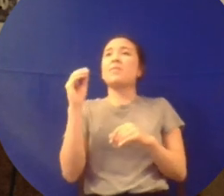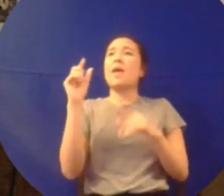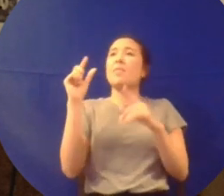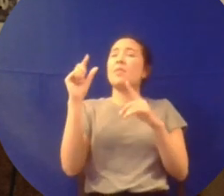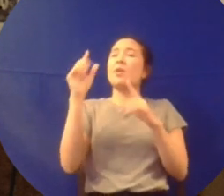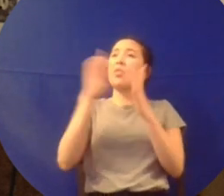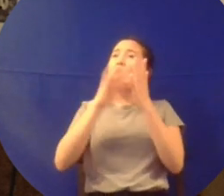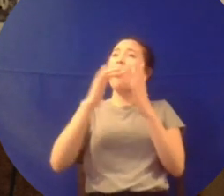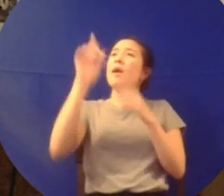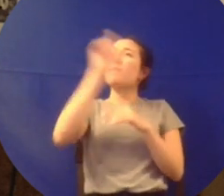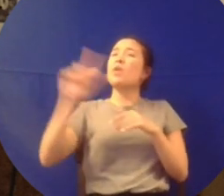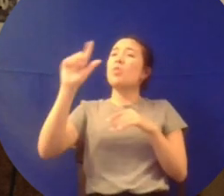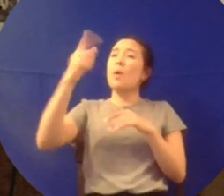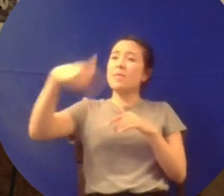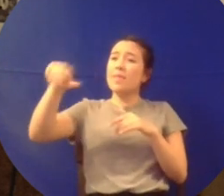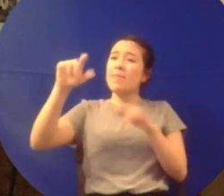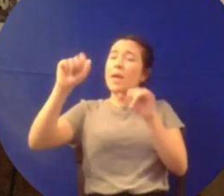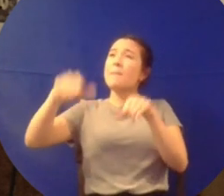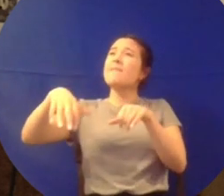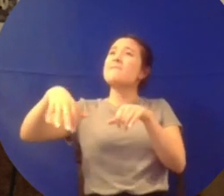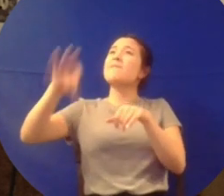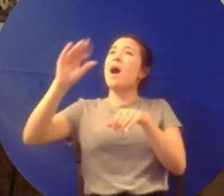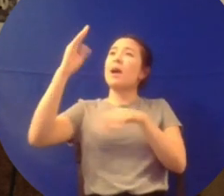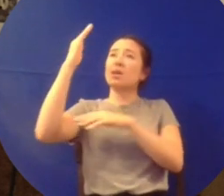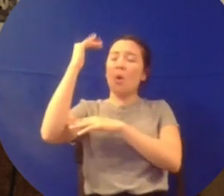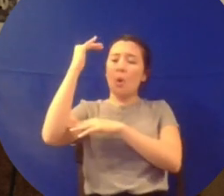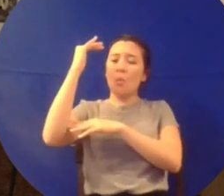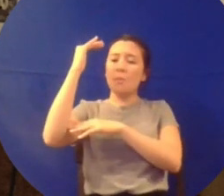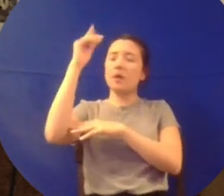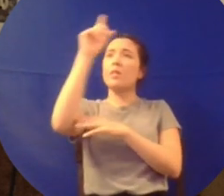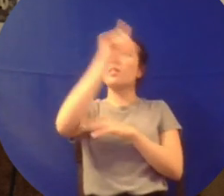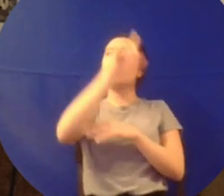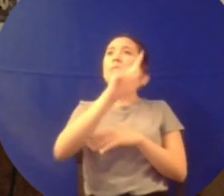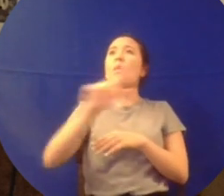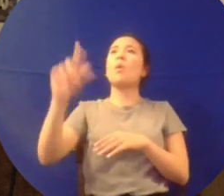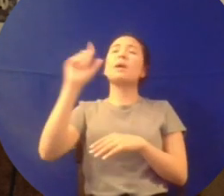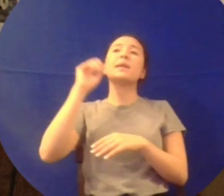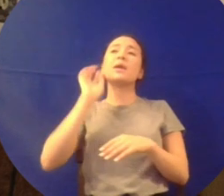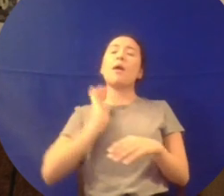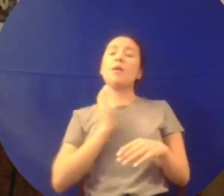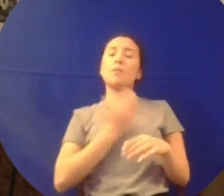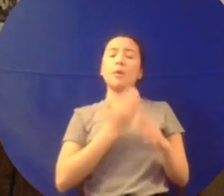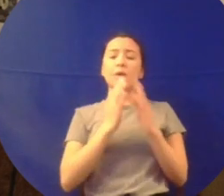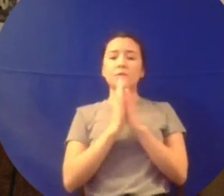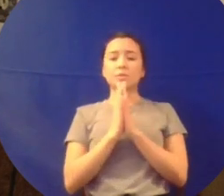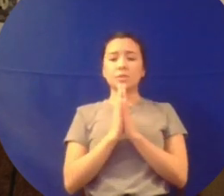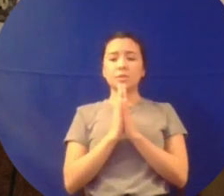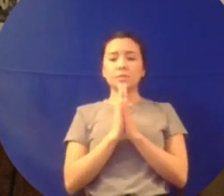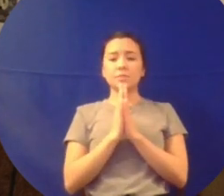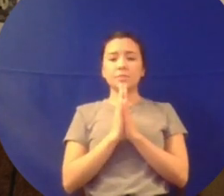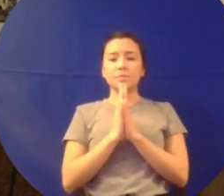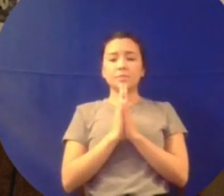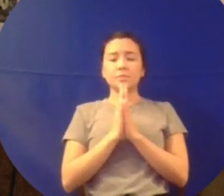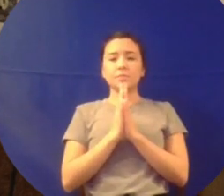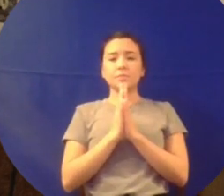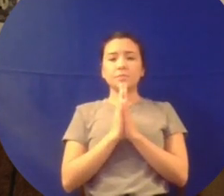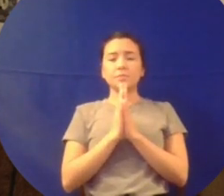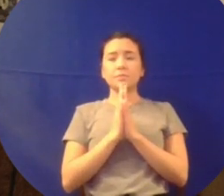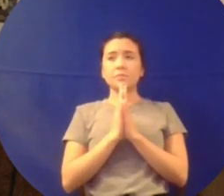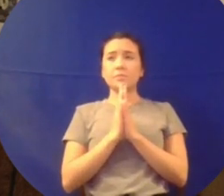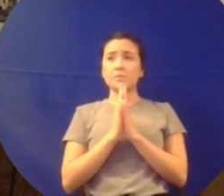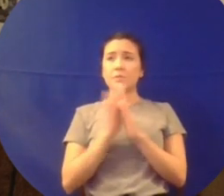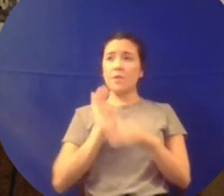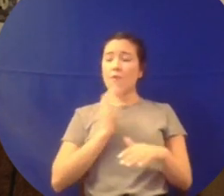revealed they may find hope, let us pray to the Lord. Lord, hear our prayer. For our